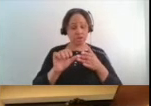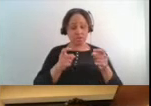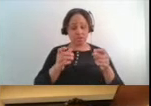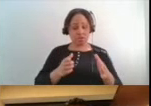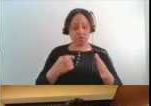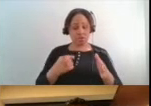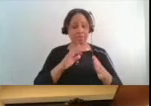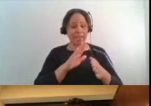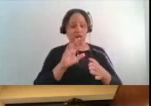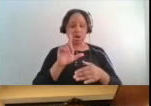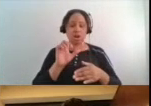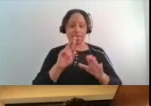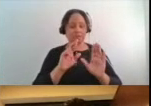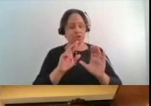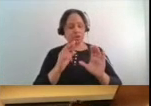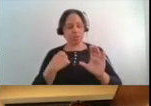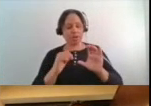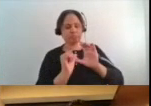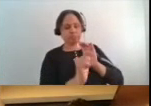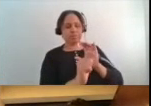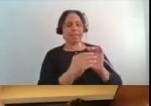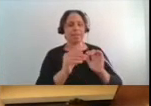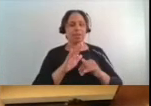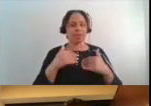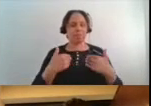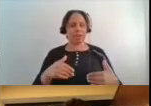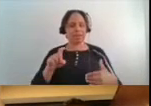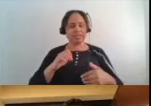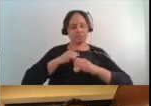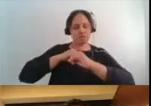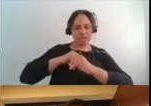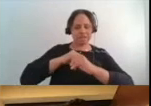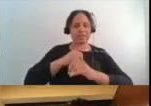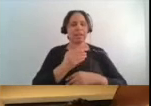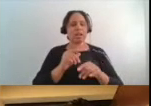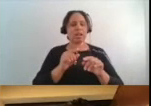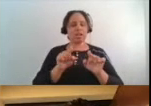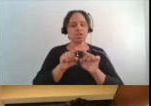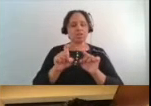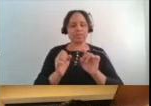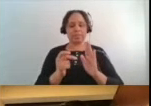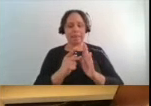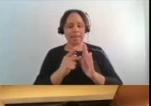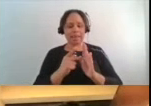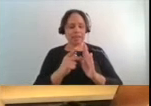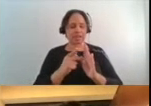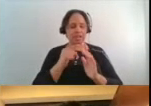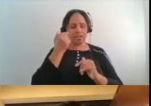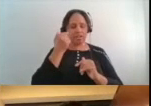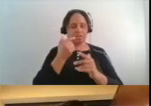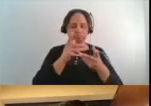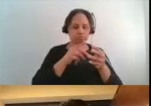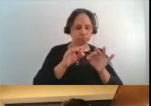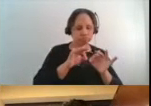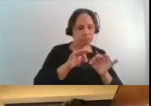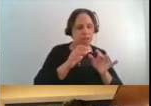and their anatomy has to be very conducive to protecting them, but also be able to put back together for the recipient. And so donors, most patients